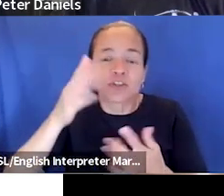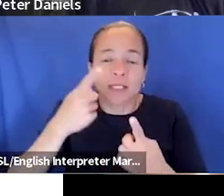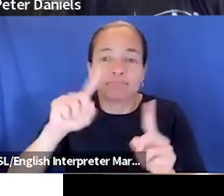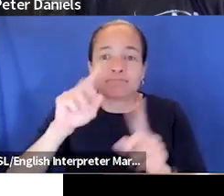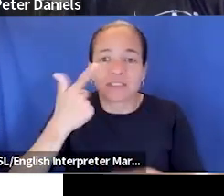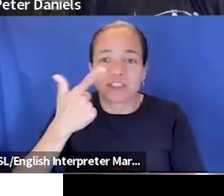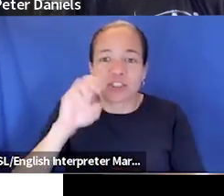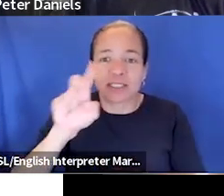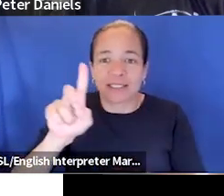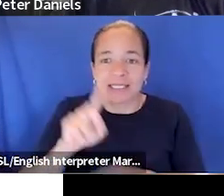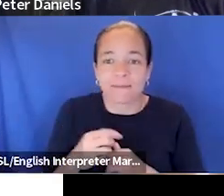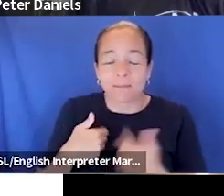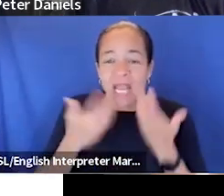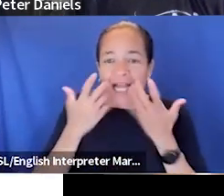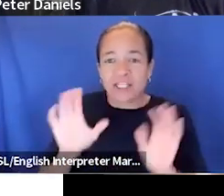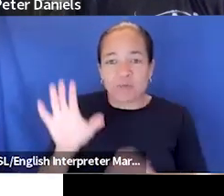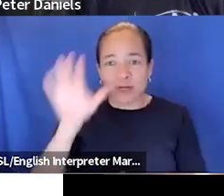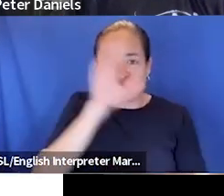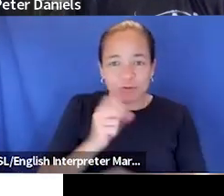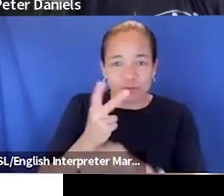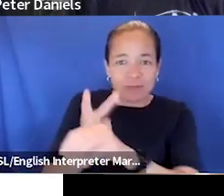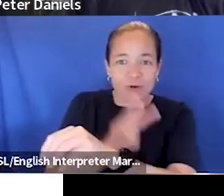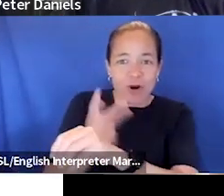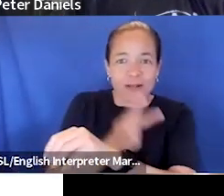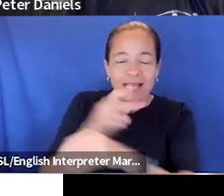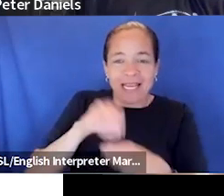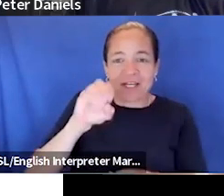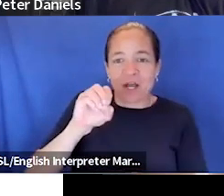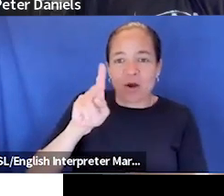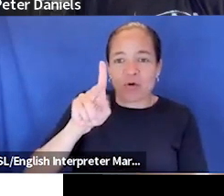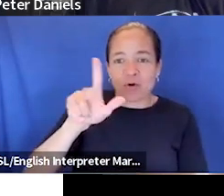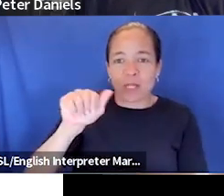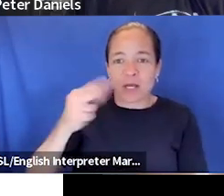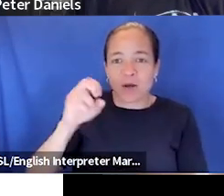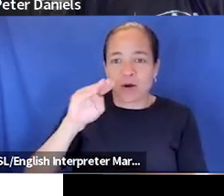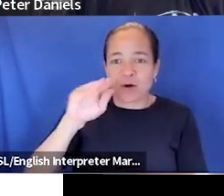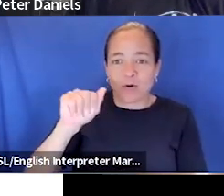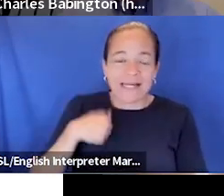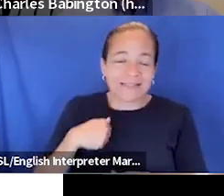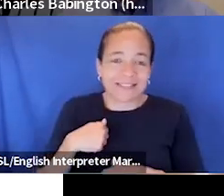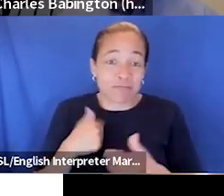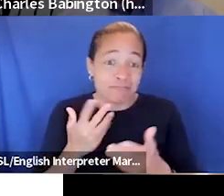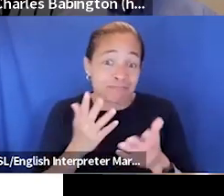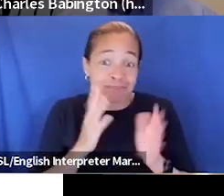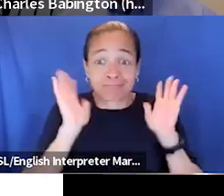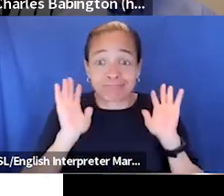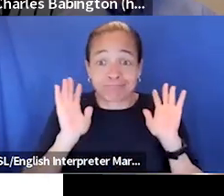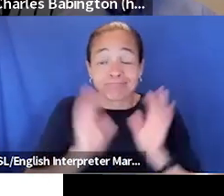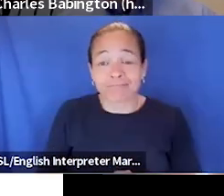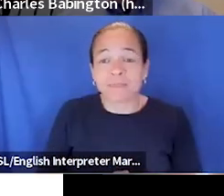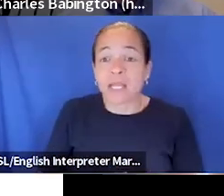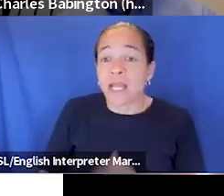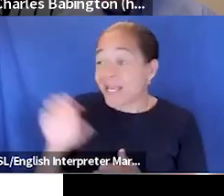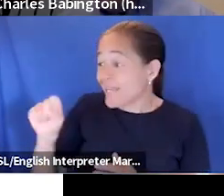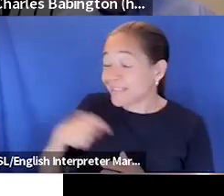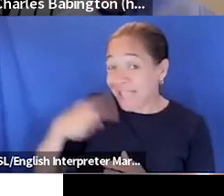And I didn't want to assume that the dog grooming job was in Oklahoma, so I kind of kept that. Yep. Yeah. I think that's good